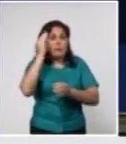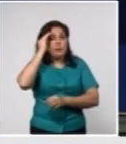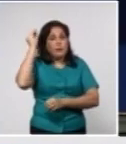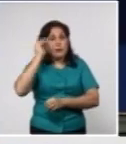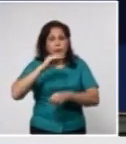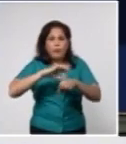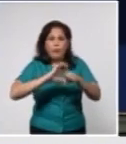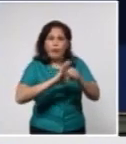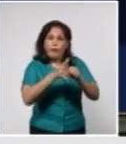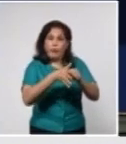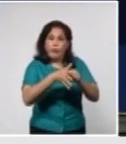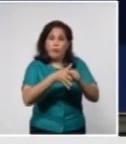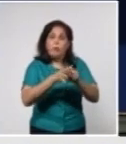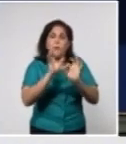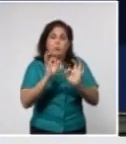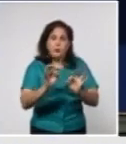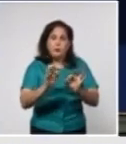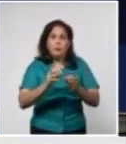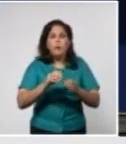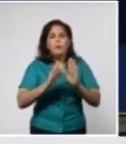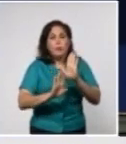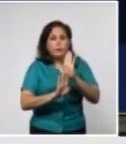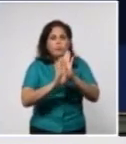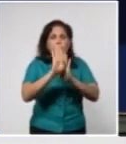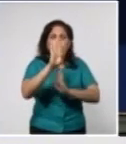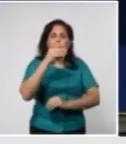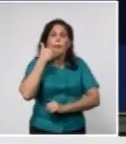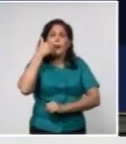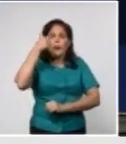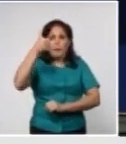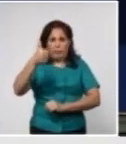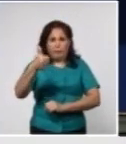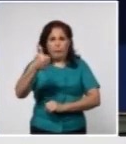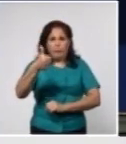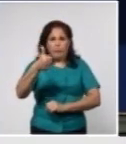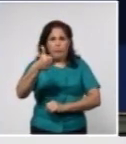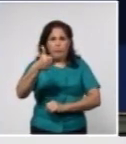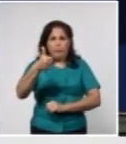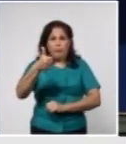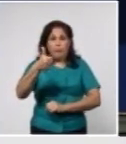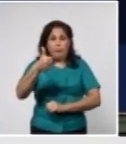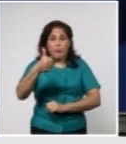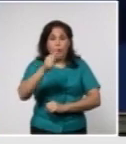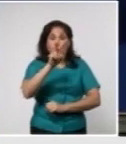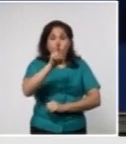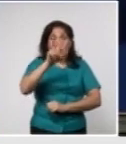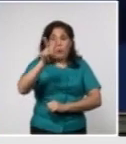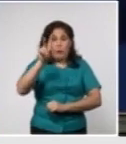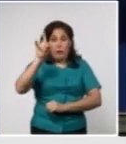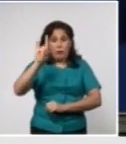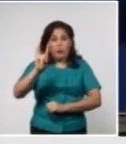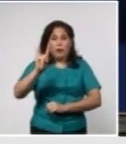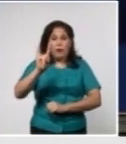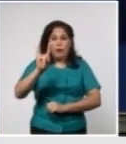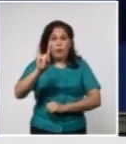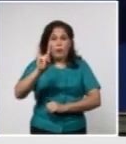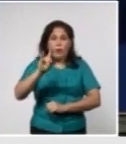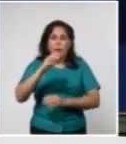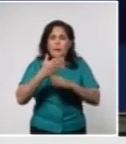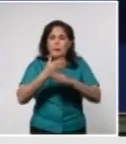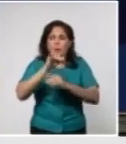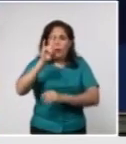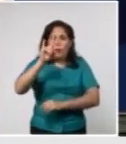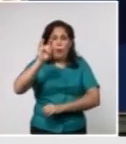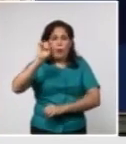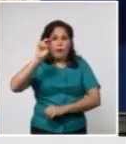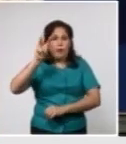positive during the pandemic, and they have had a favorable evolution, and 229